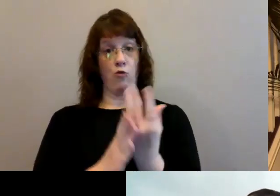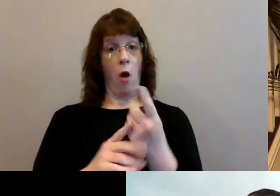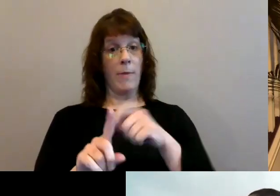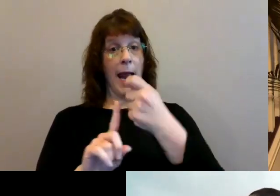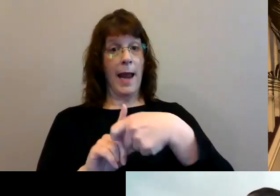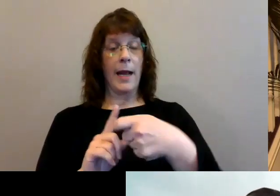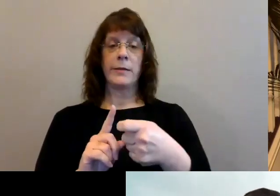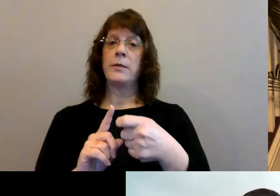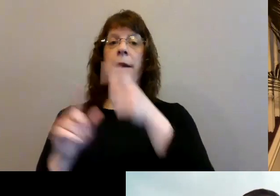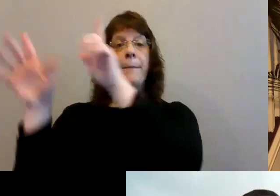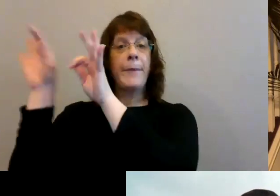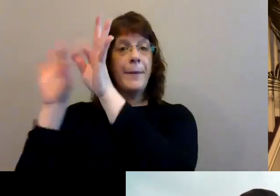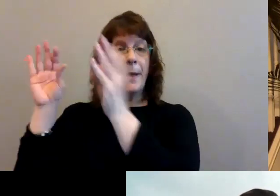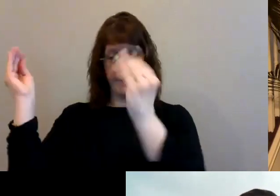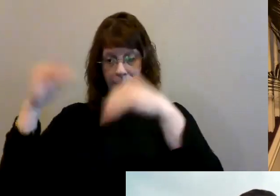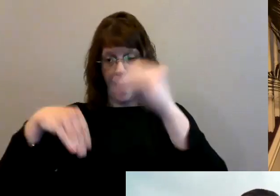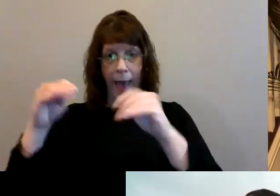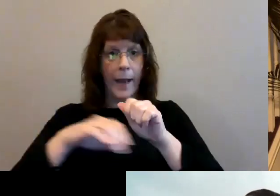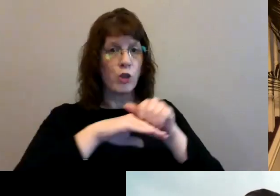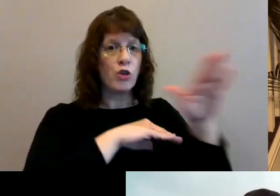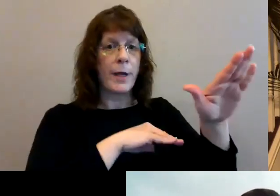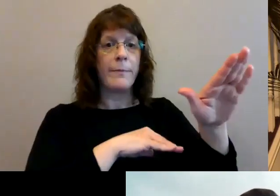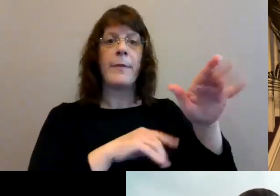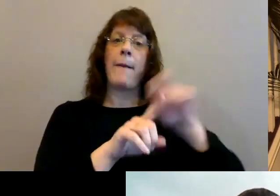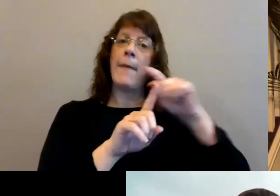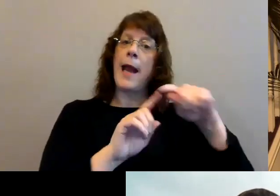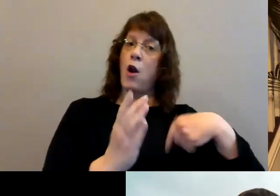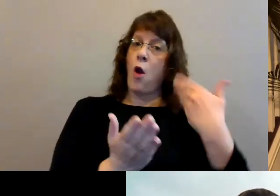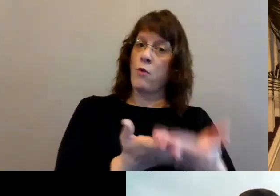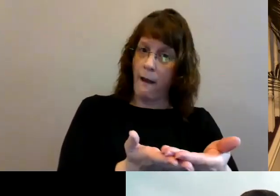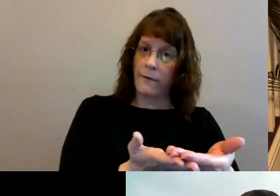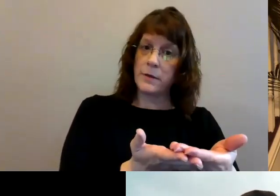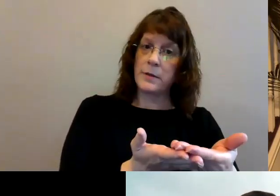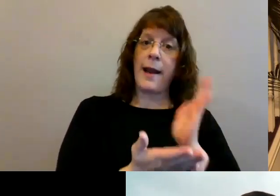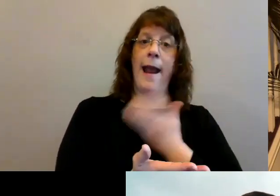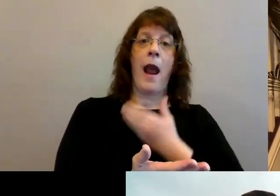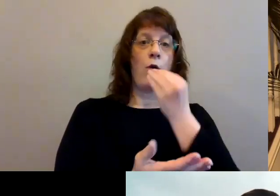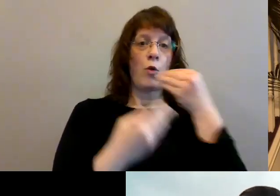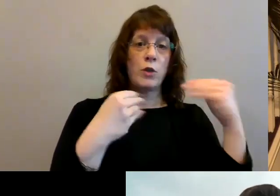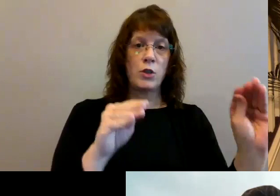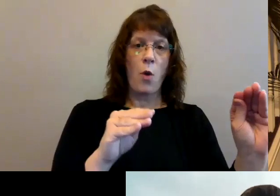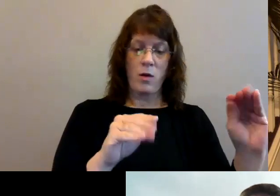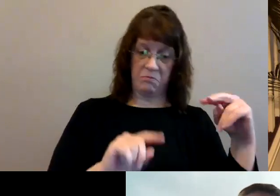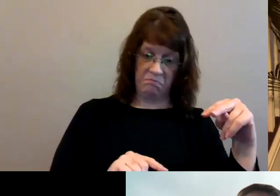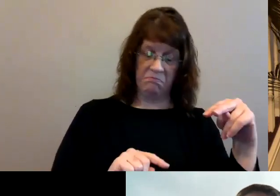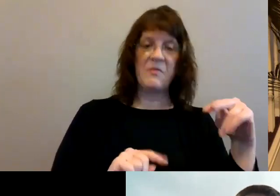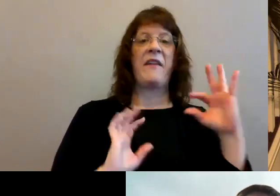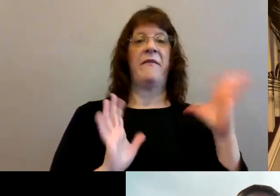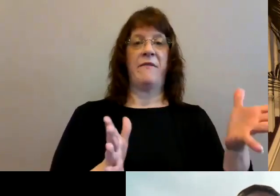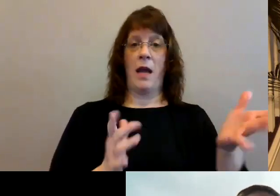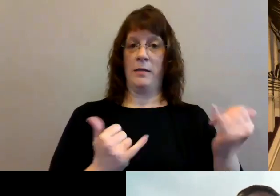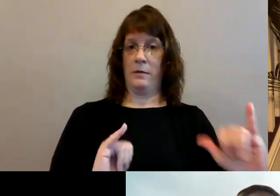pack them up and like ship them, and like the banana arrive in our grocery stores and they're fine.